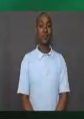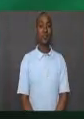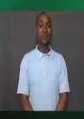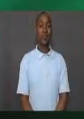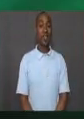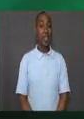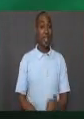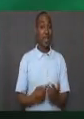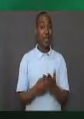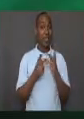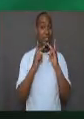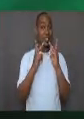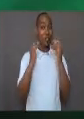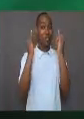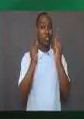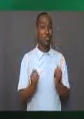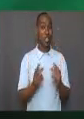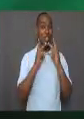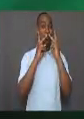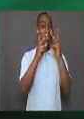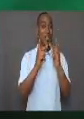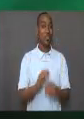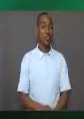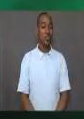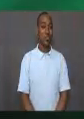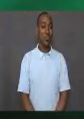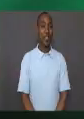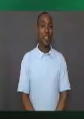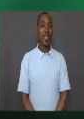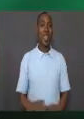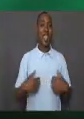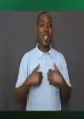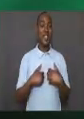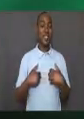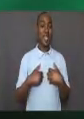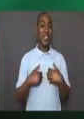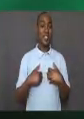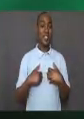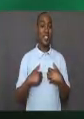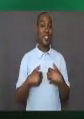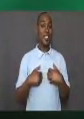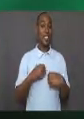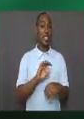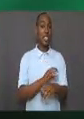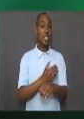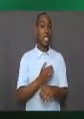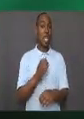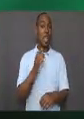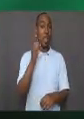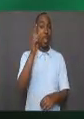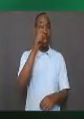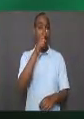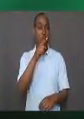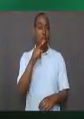As you can see in the diagram, animal cells have a rounder shape compared